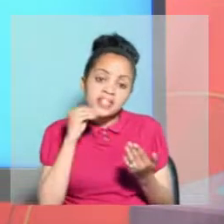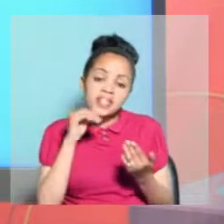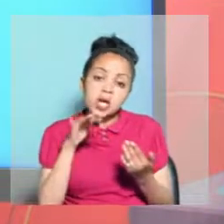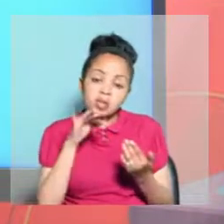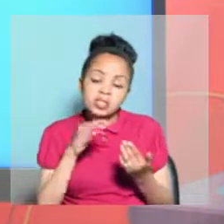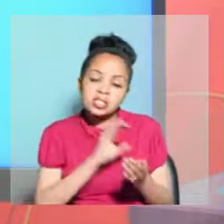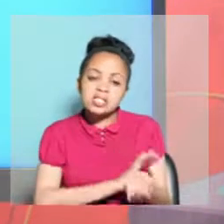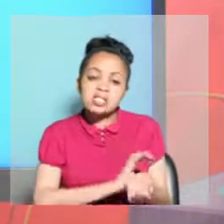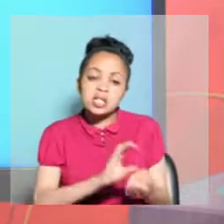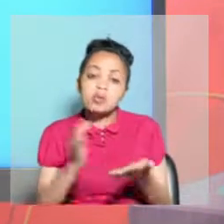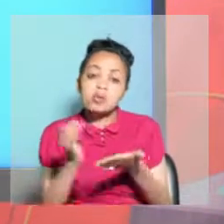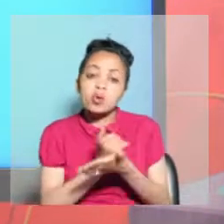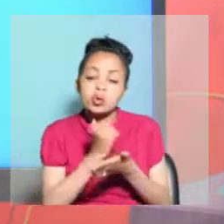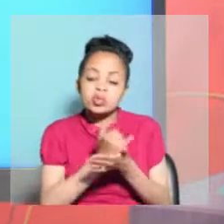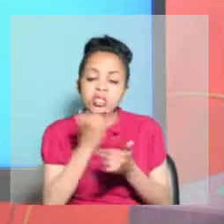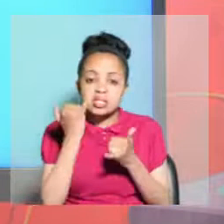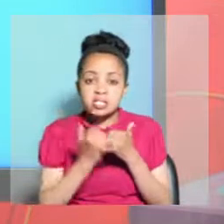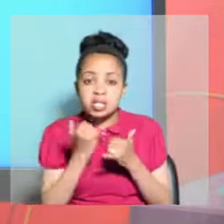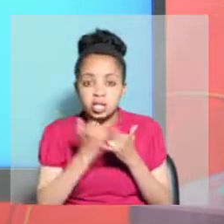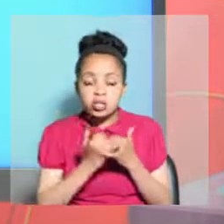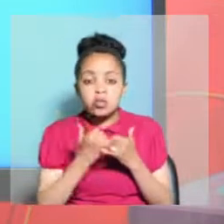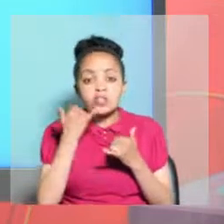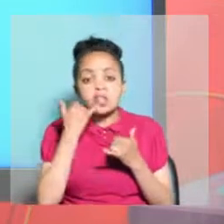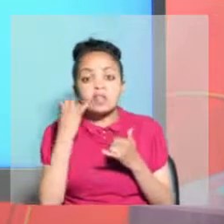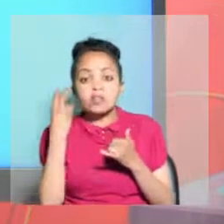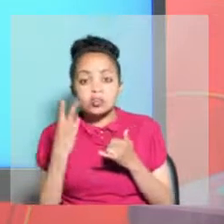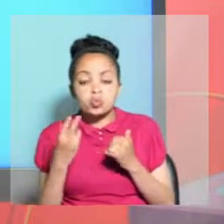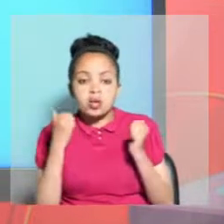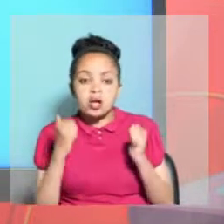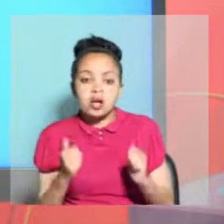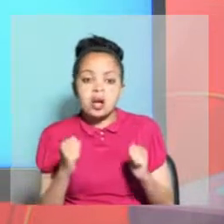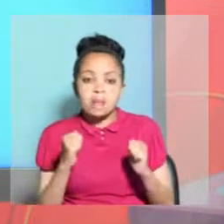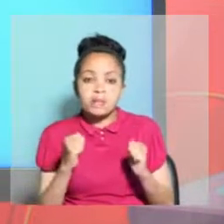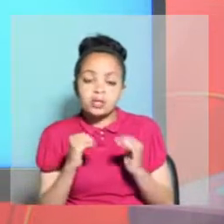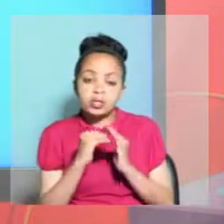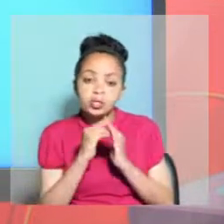cell that can be produced at the end of telophase II can be